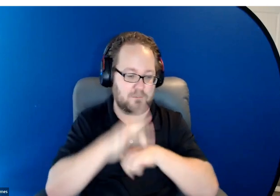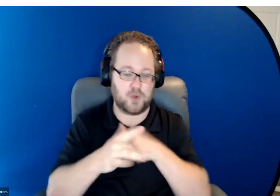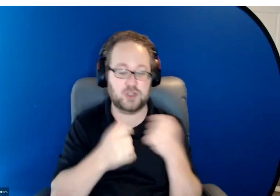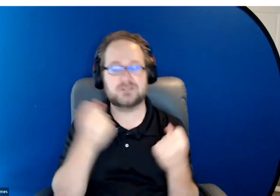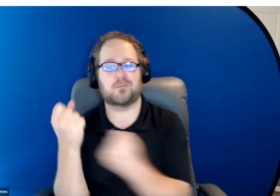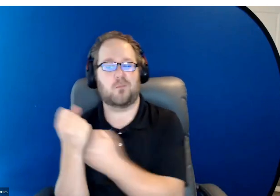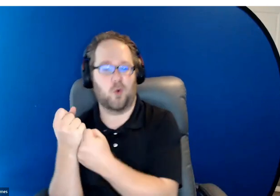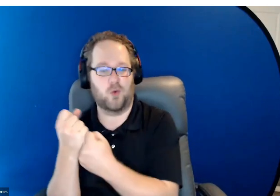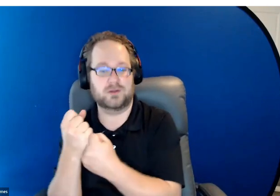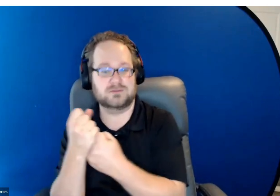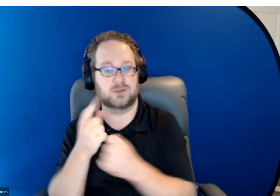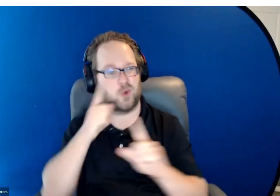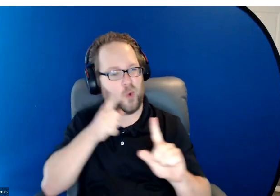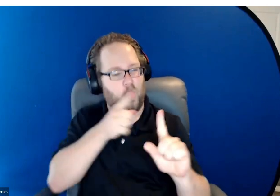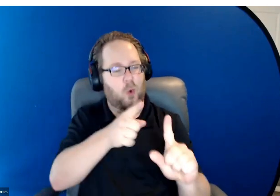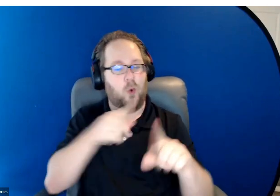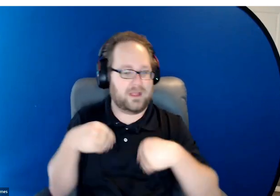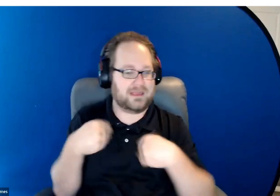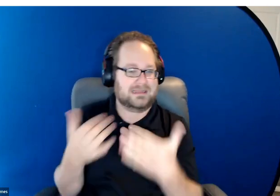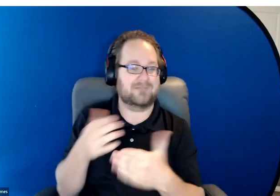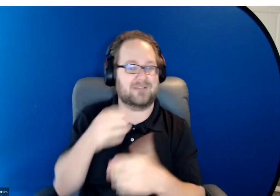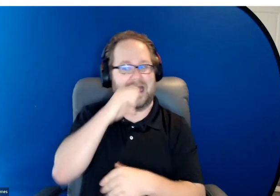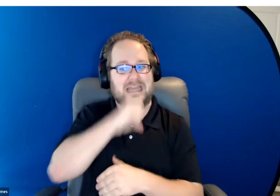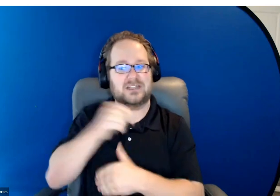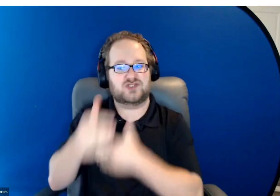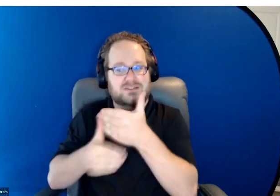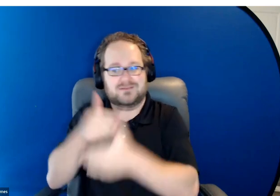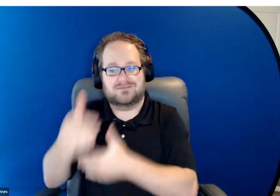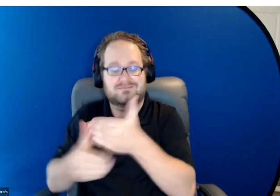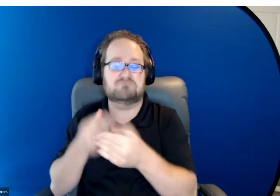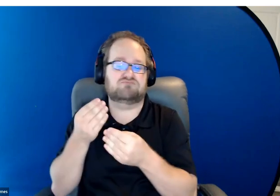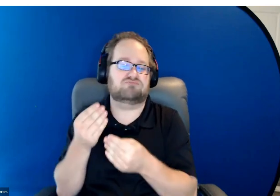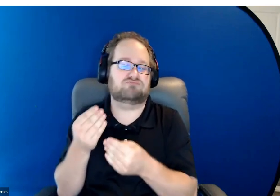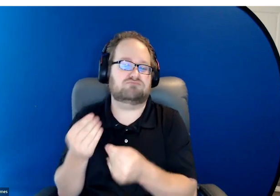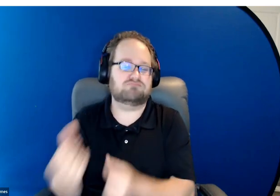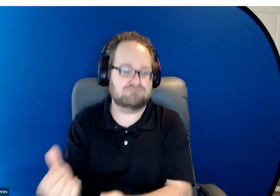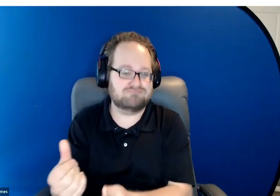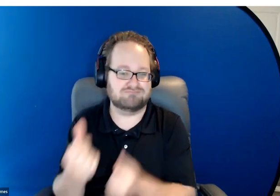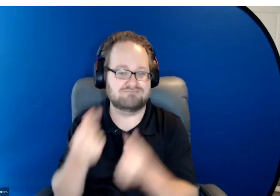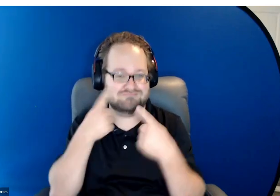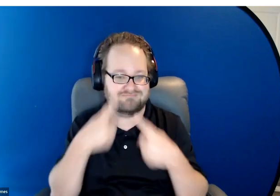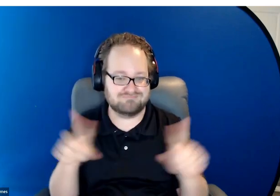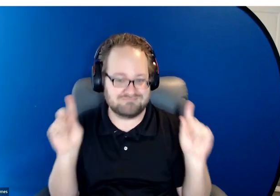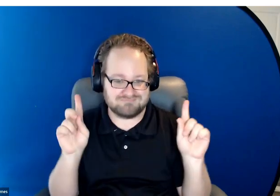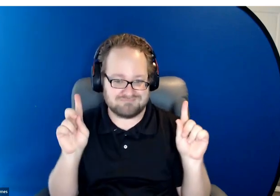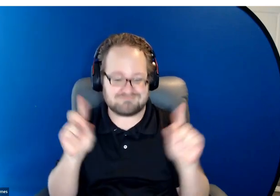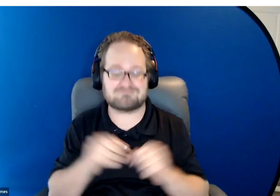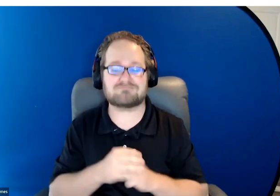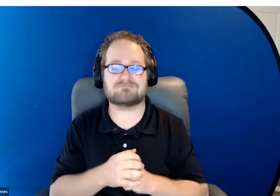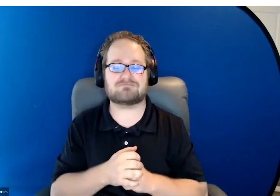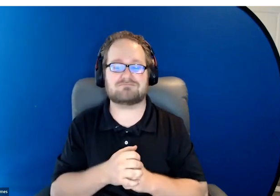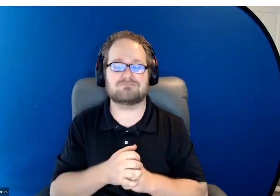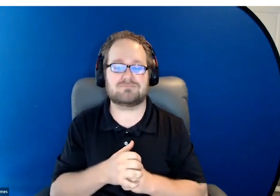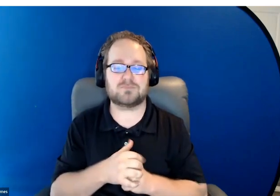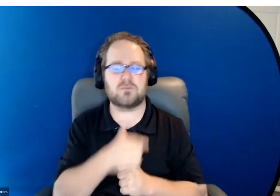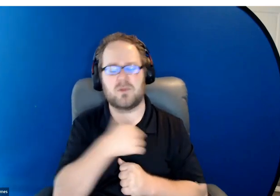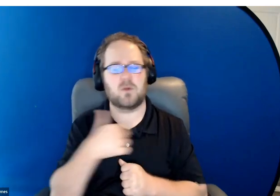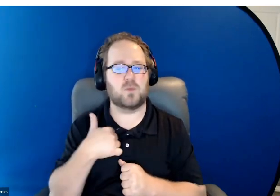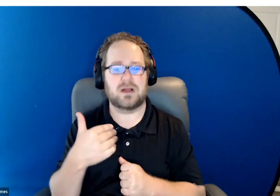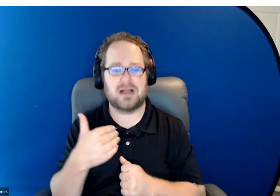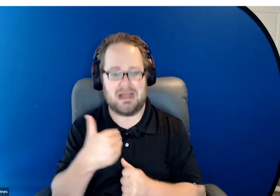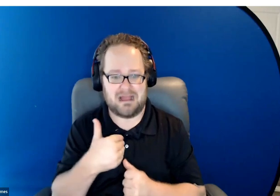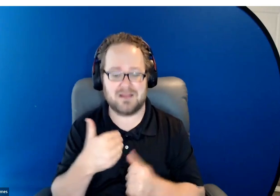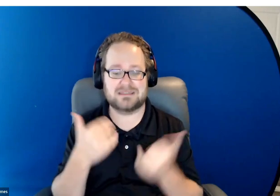people age well. This framework is coming at a time where we also have unprecedented support for aging